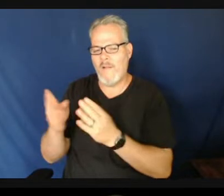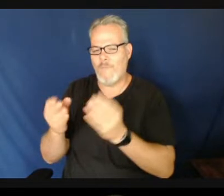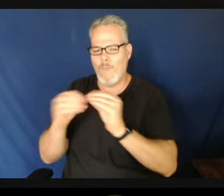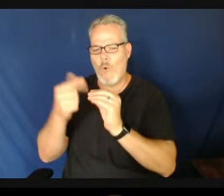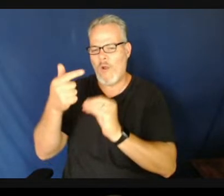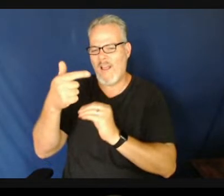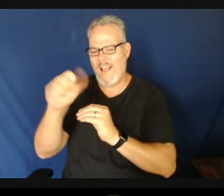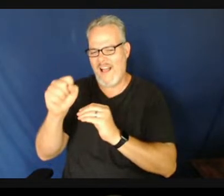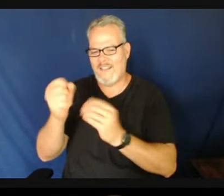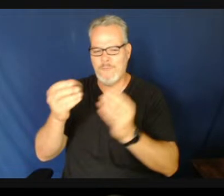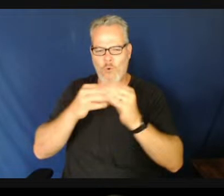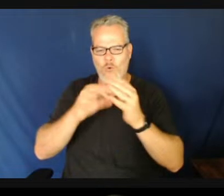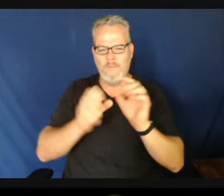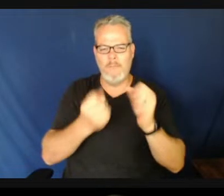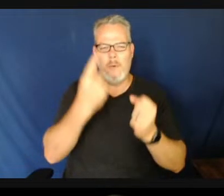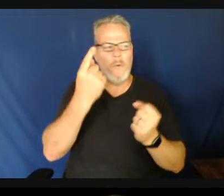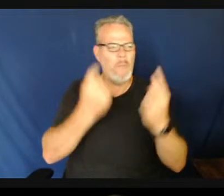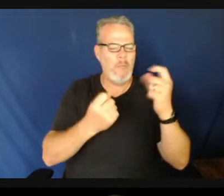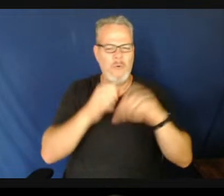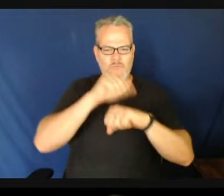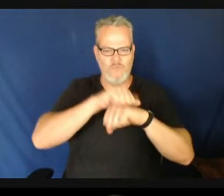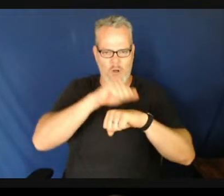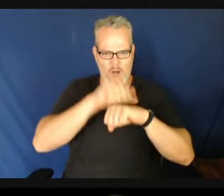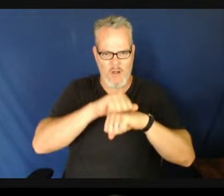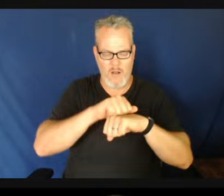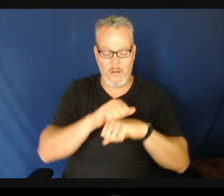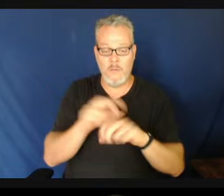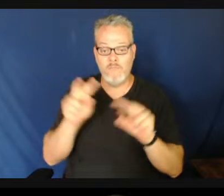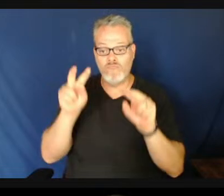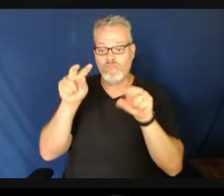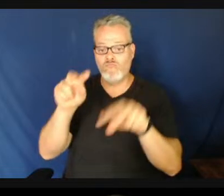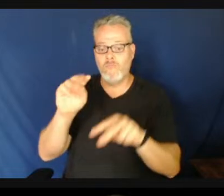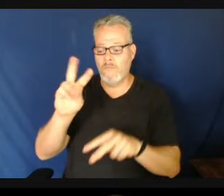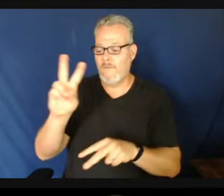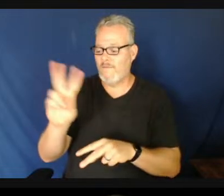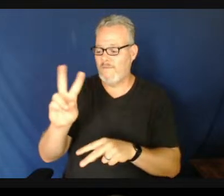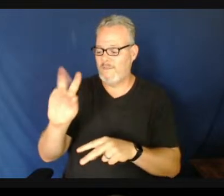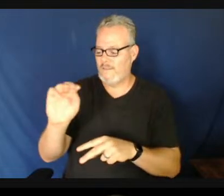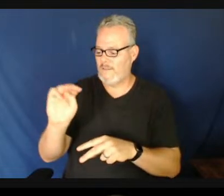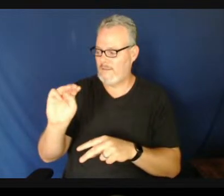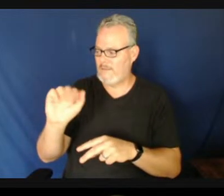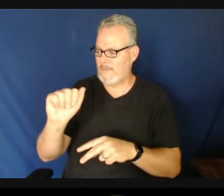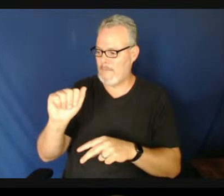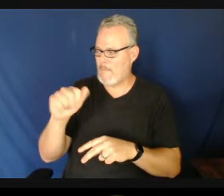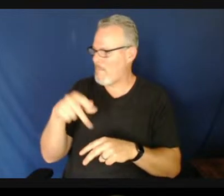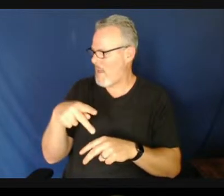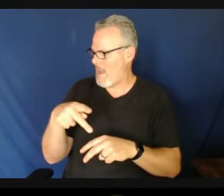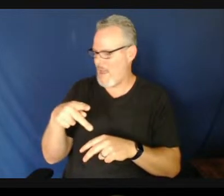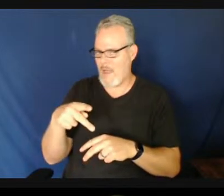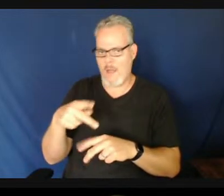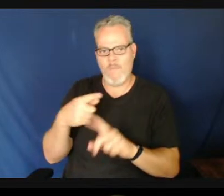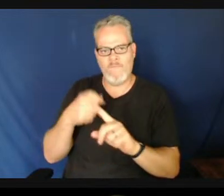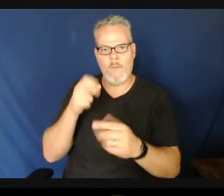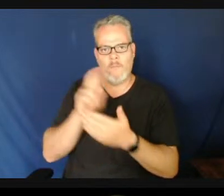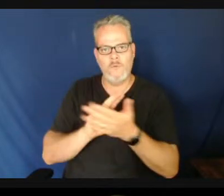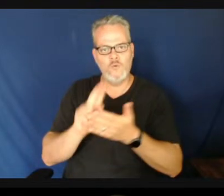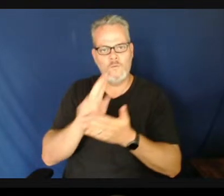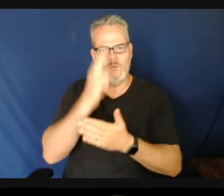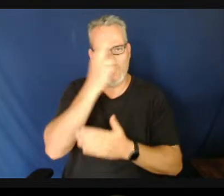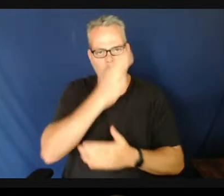output. Looking at the VMAP, VOG Measurement and Prediction Project from University of Hawaii at